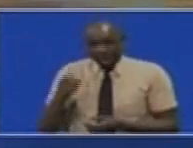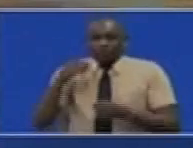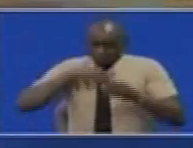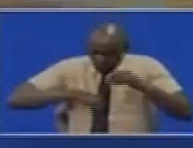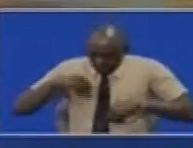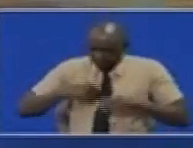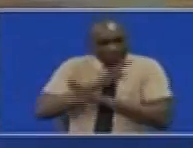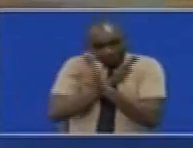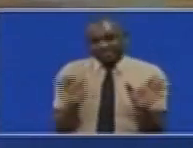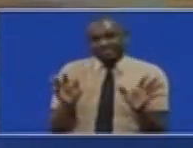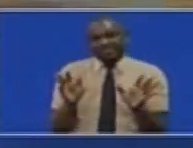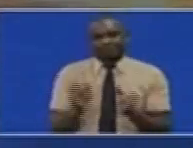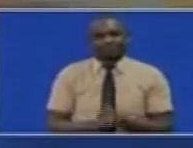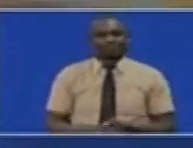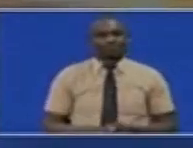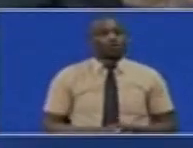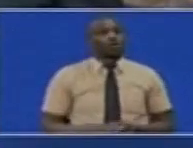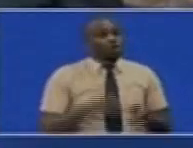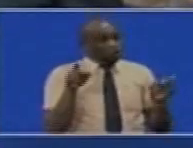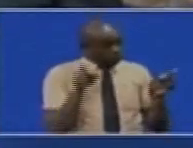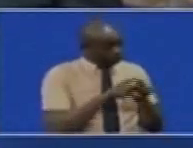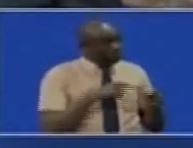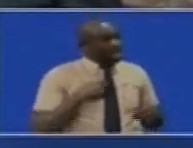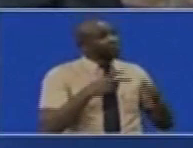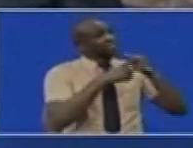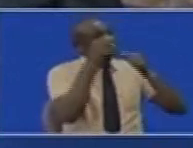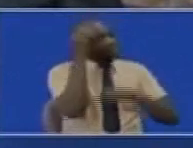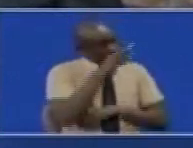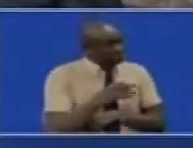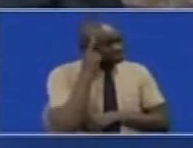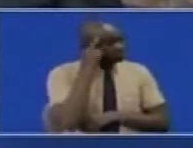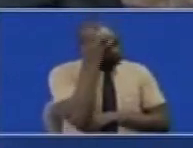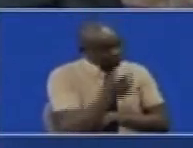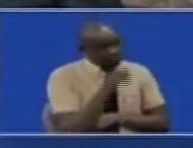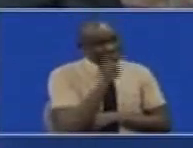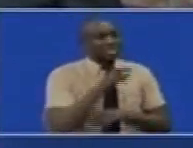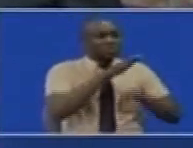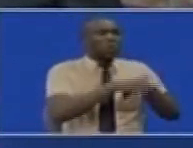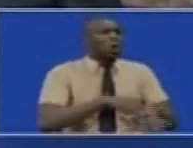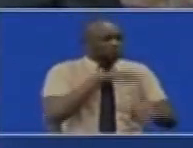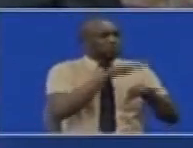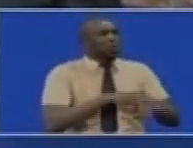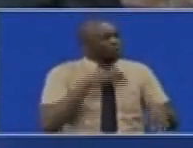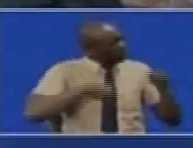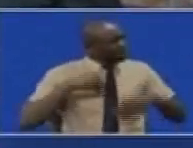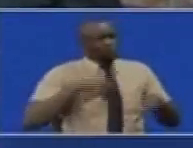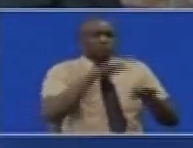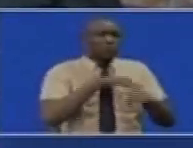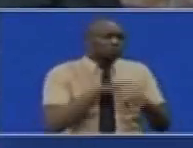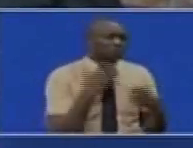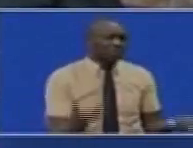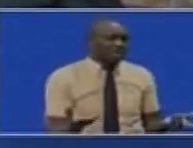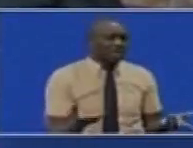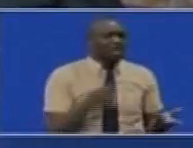division is doing. All right, we've also heard that 70% of the reasons why we're seeing slow pace in prosecuting corruption matters